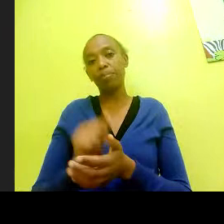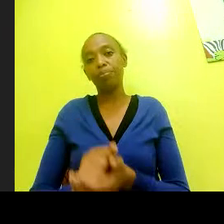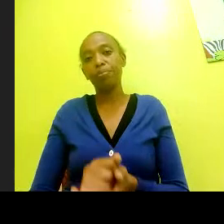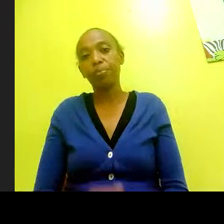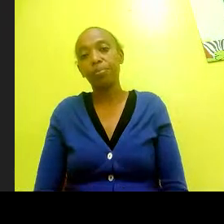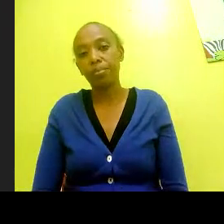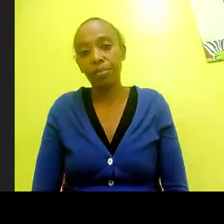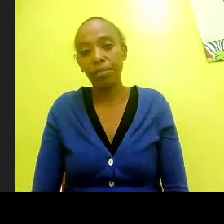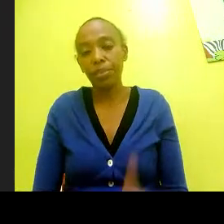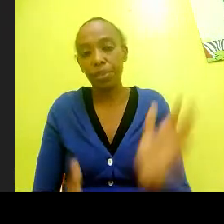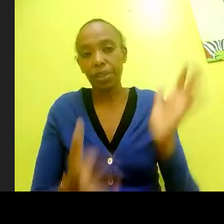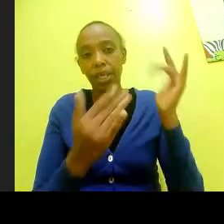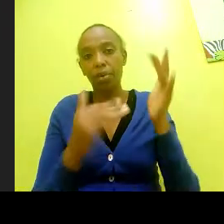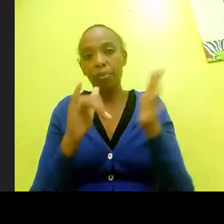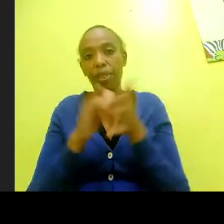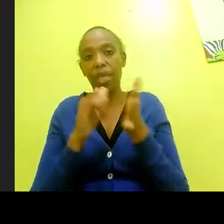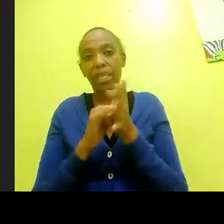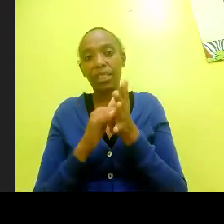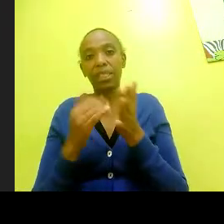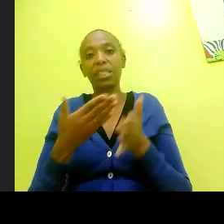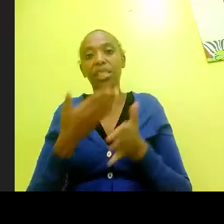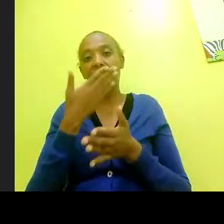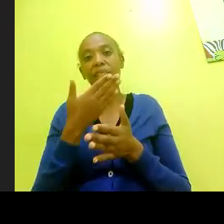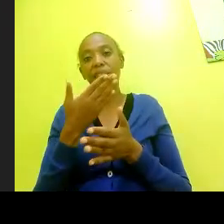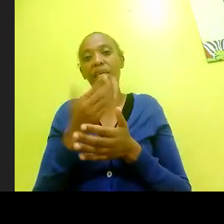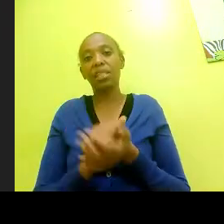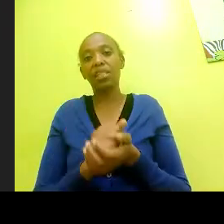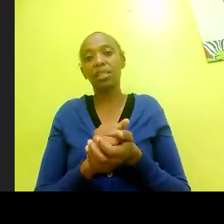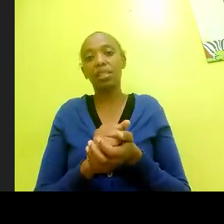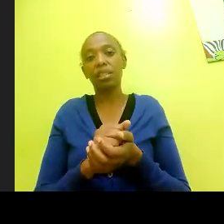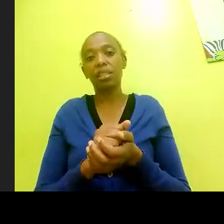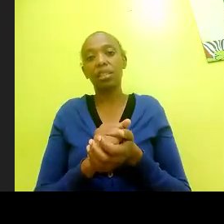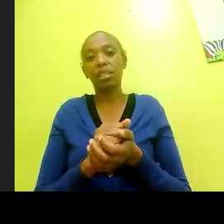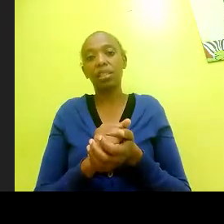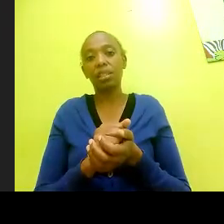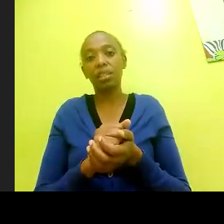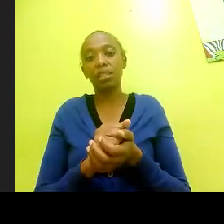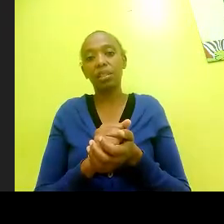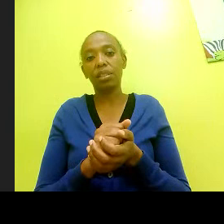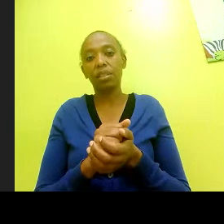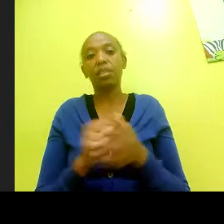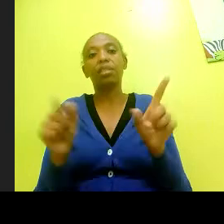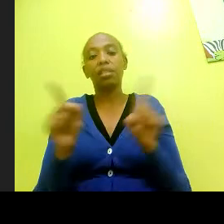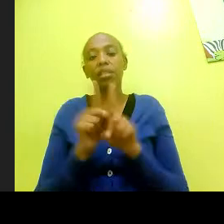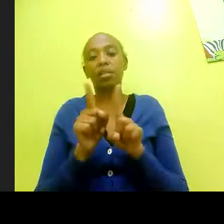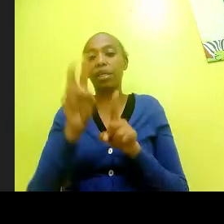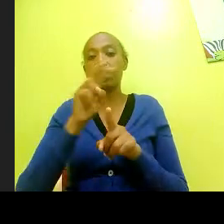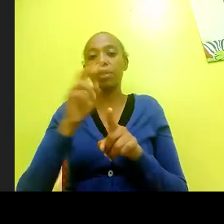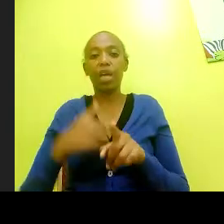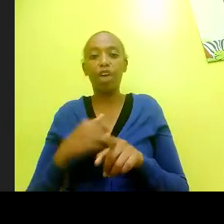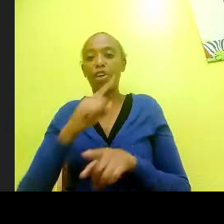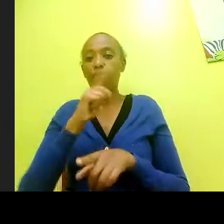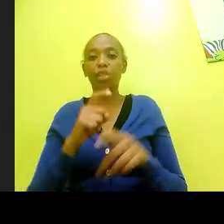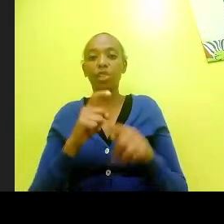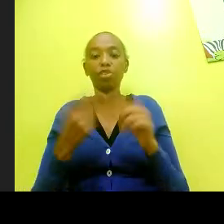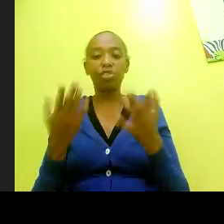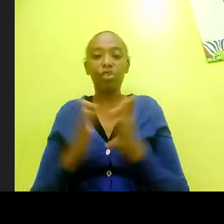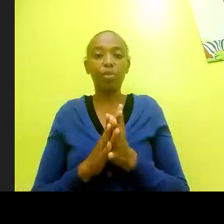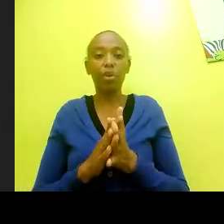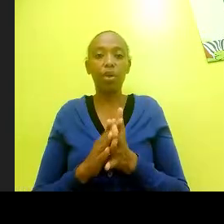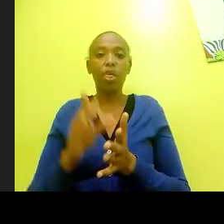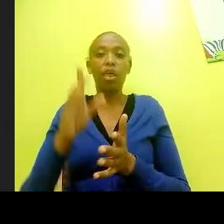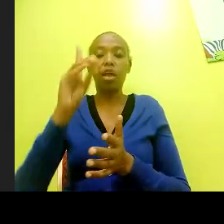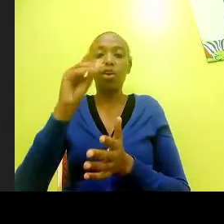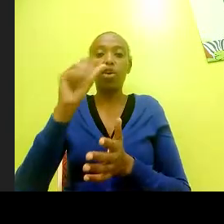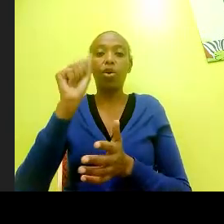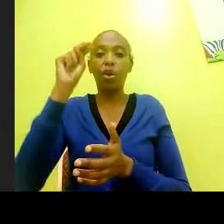I hope it's able to offer some insight, Kofi. I also see we have a question from Donna. How